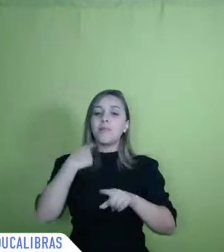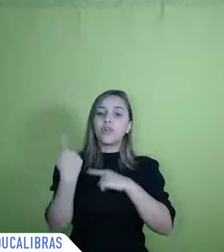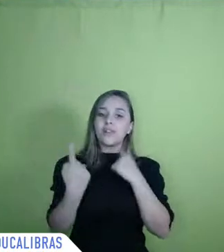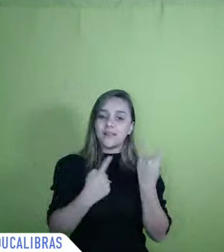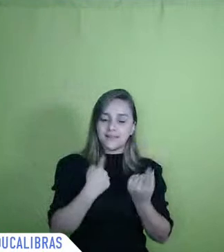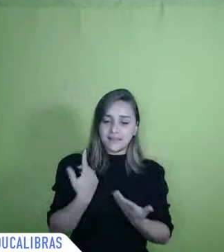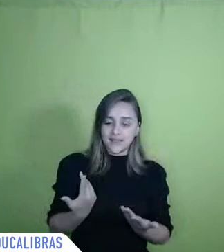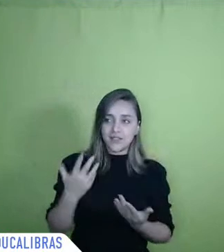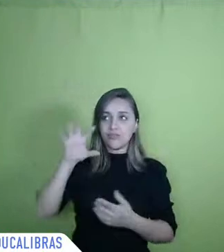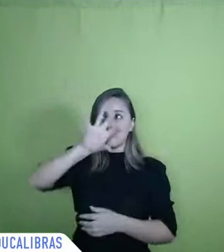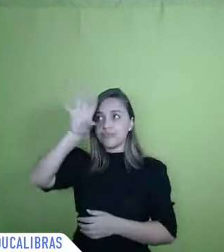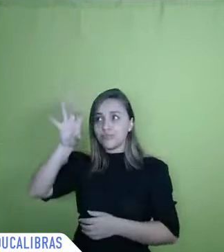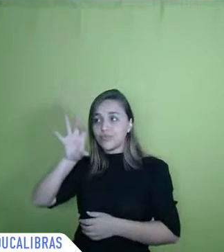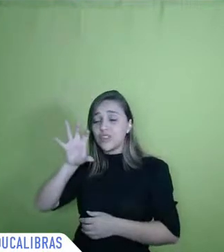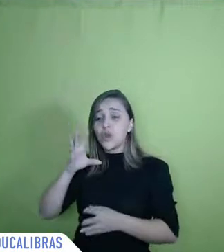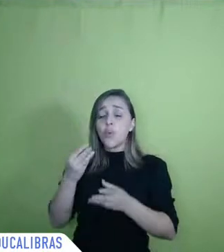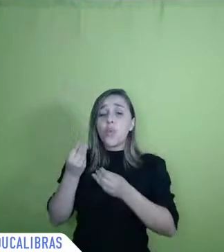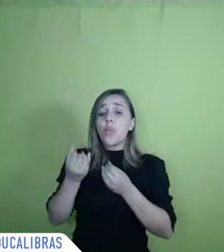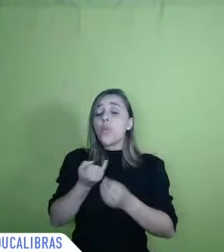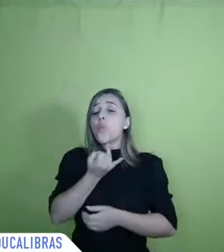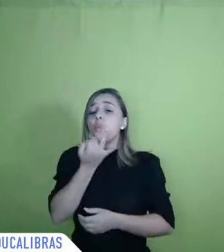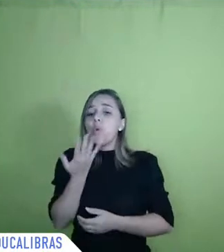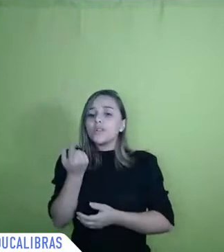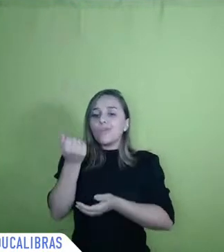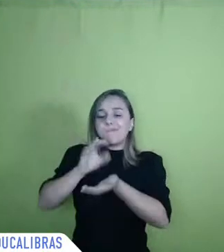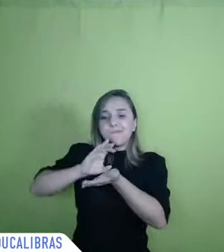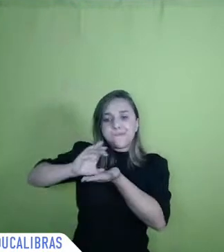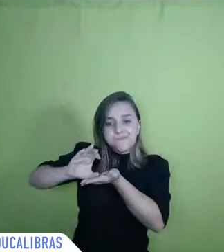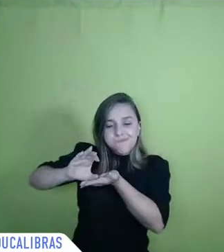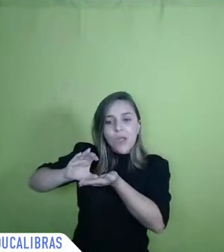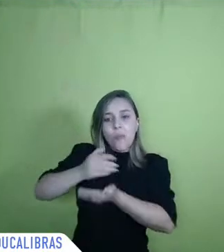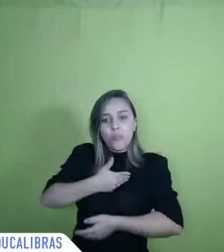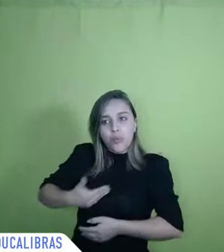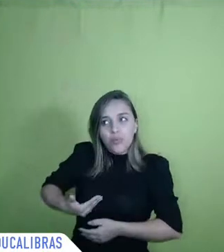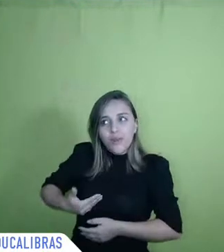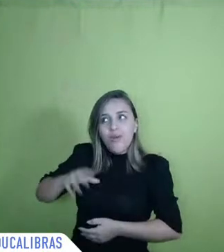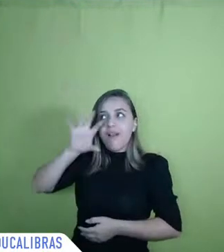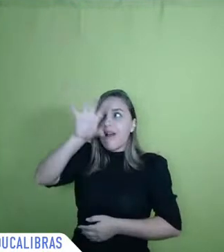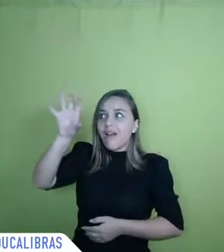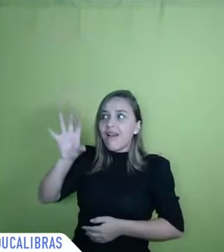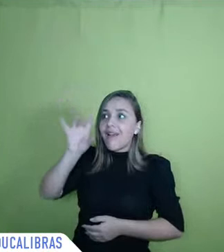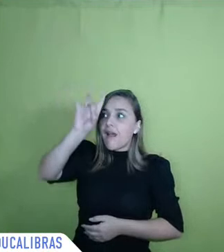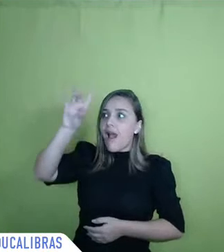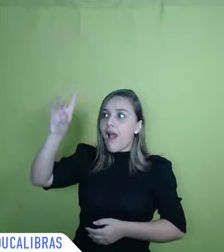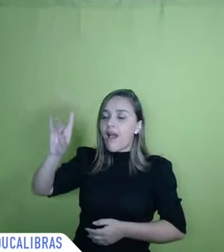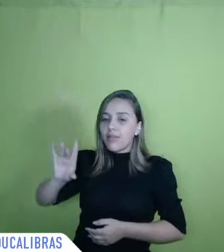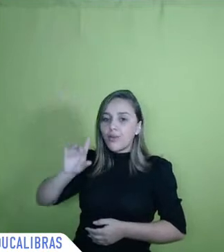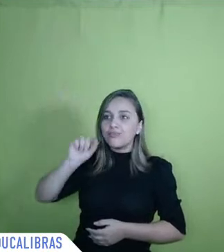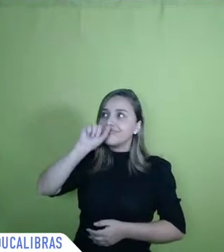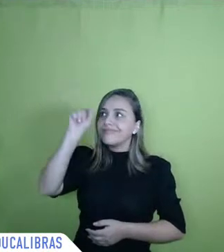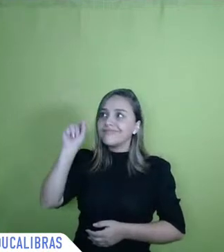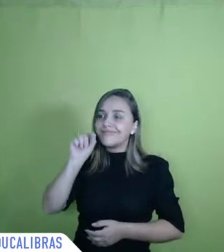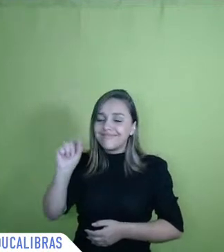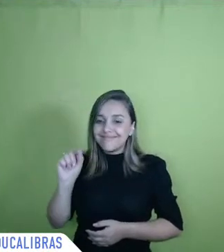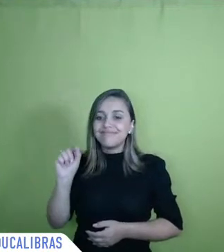social development. How much can each area receive from